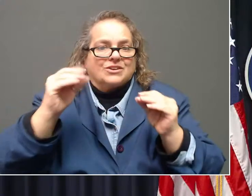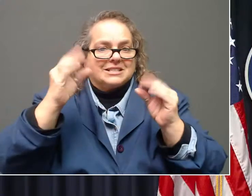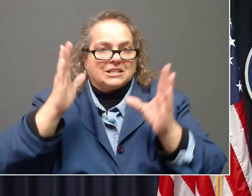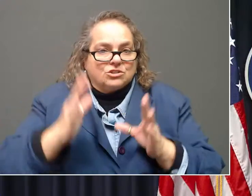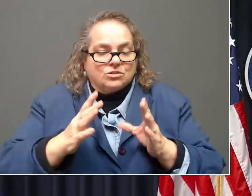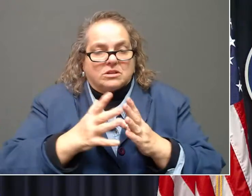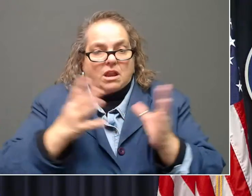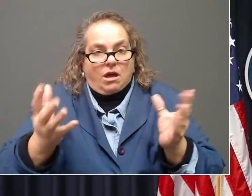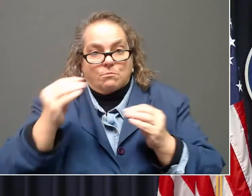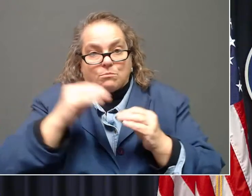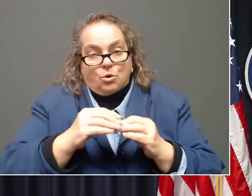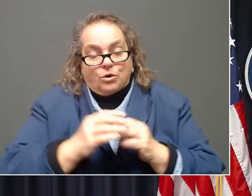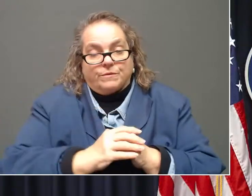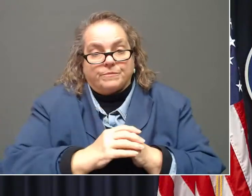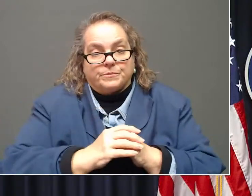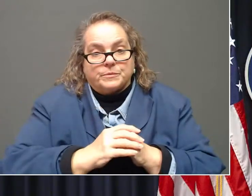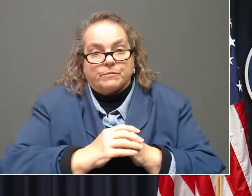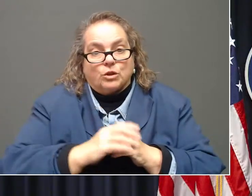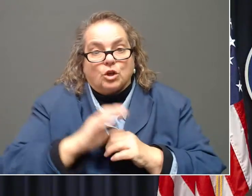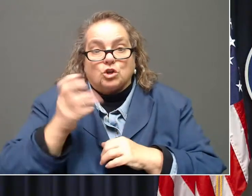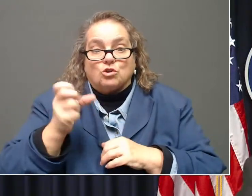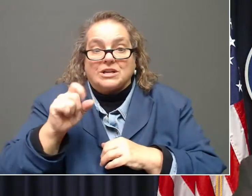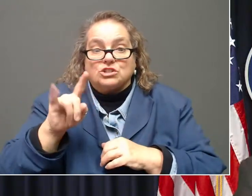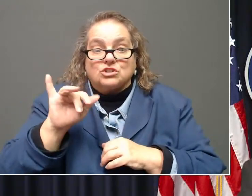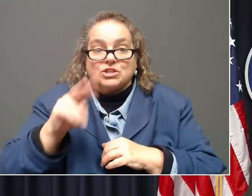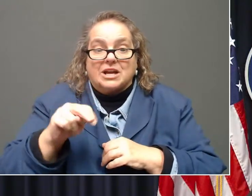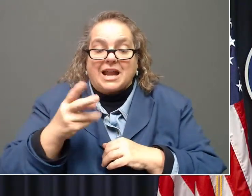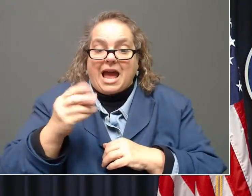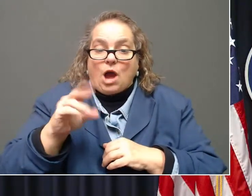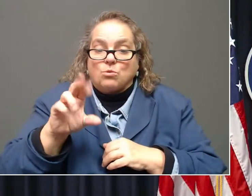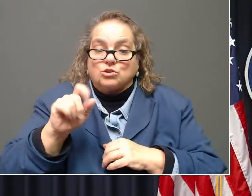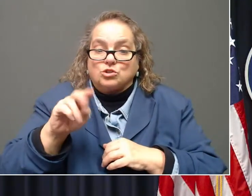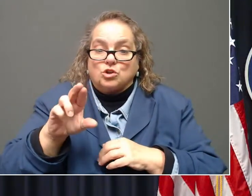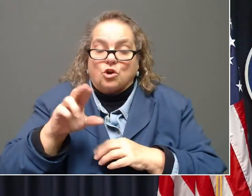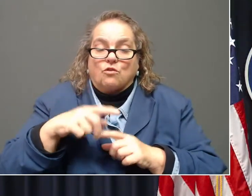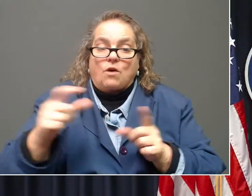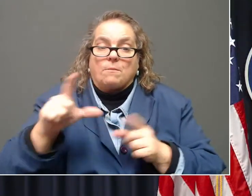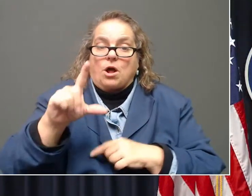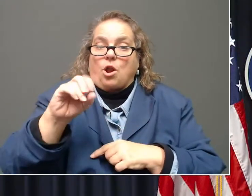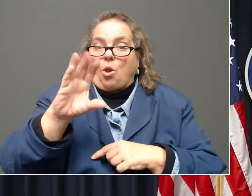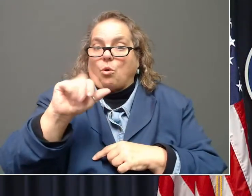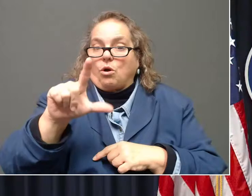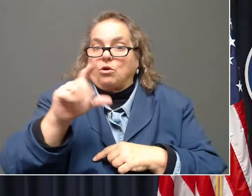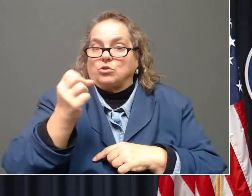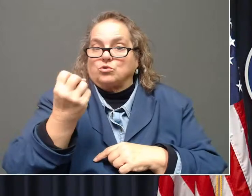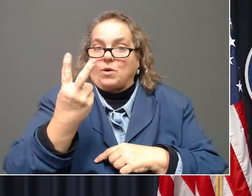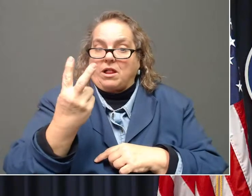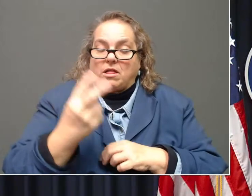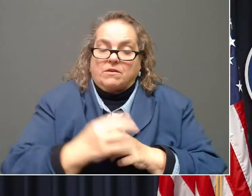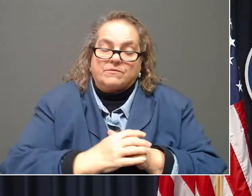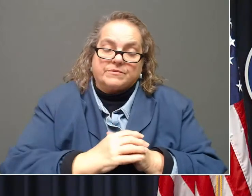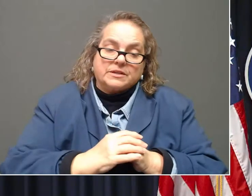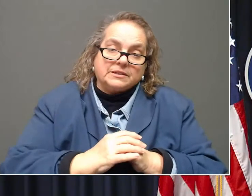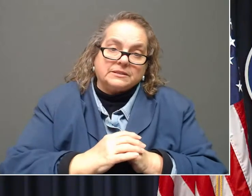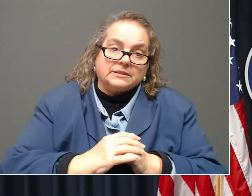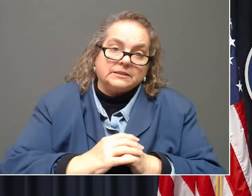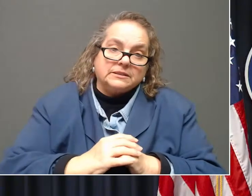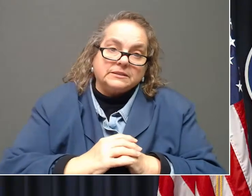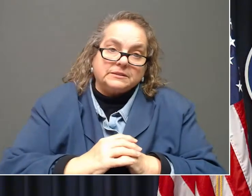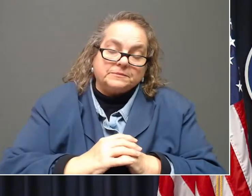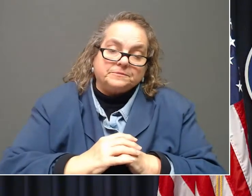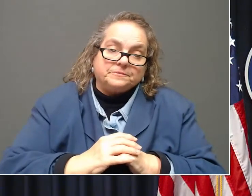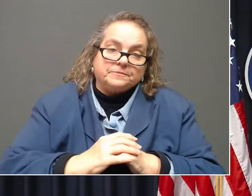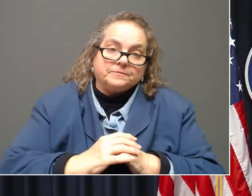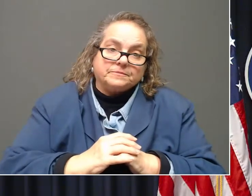more than 2 experts today that were on television saying, yes, what the CDC says is important, but